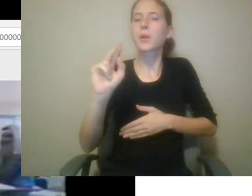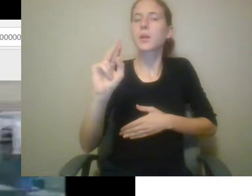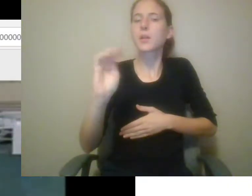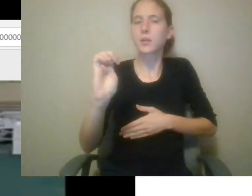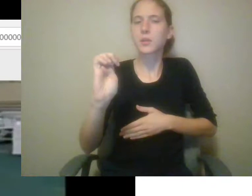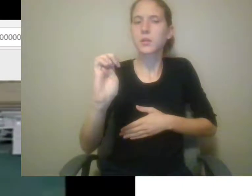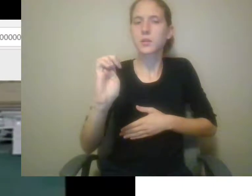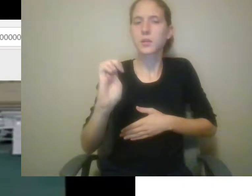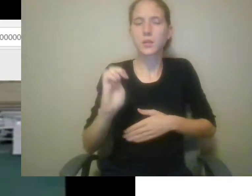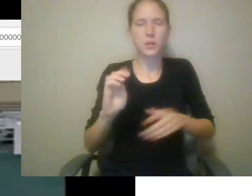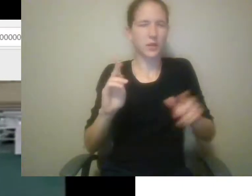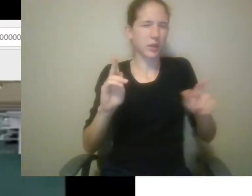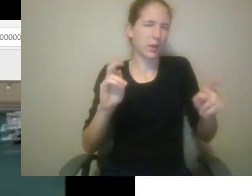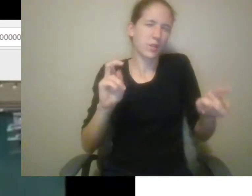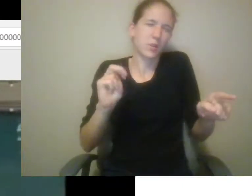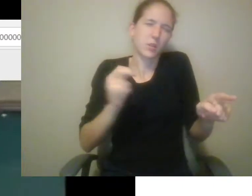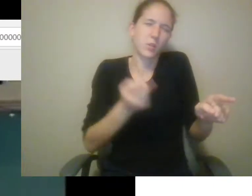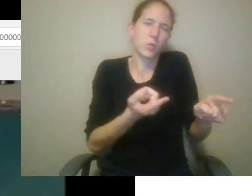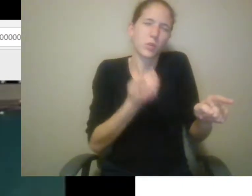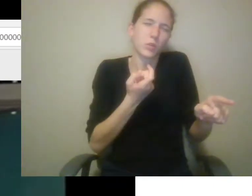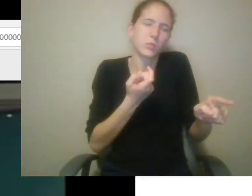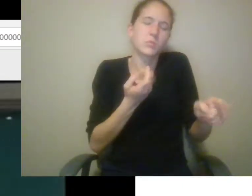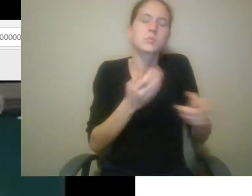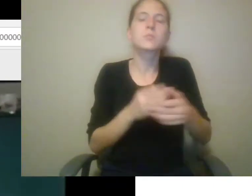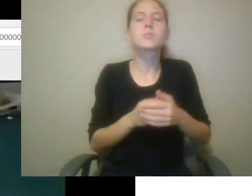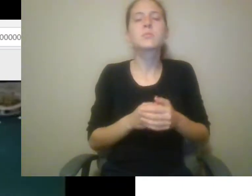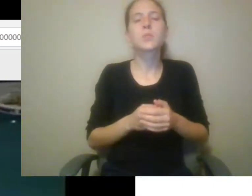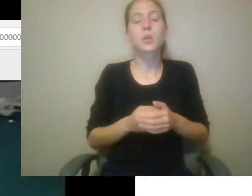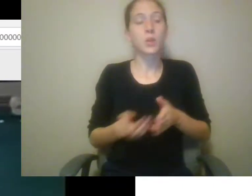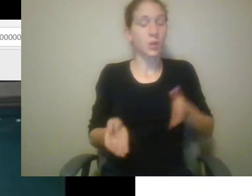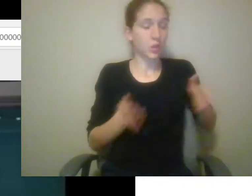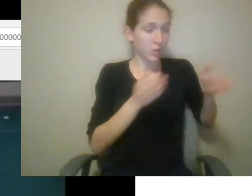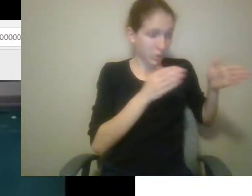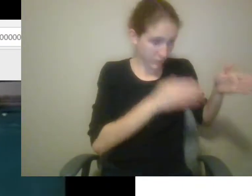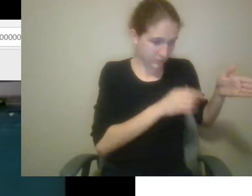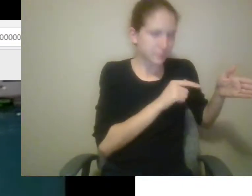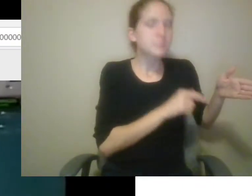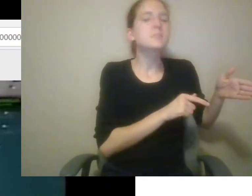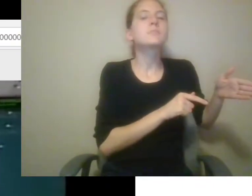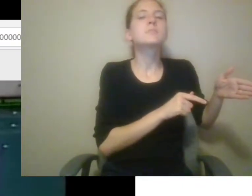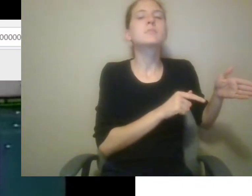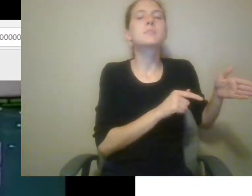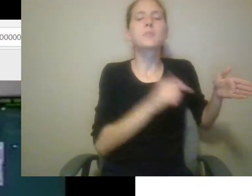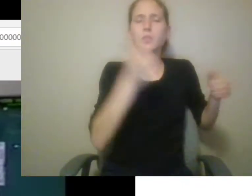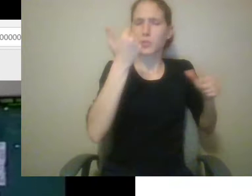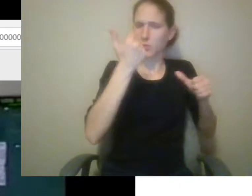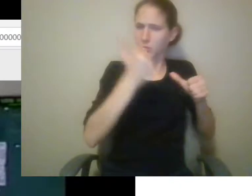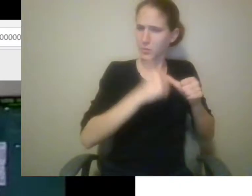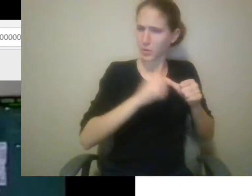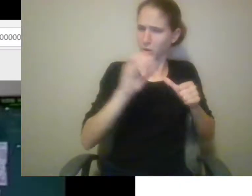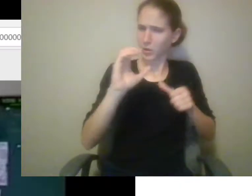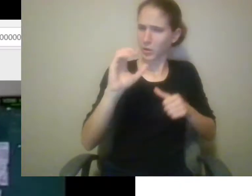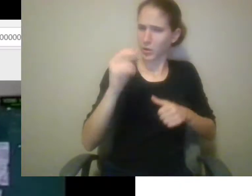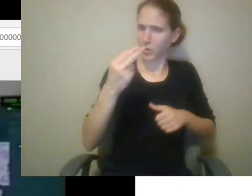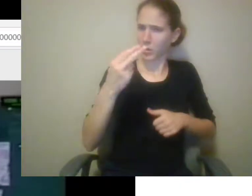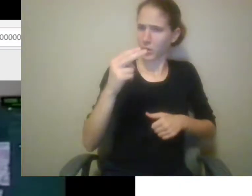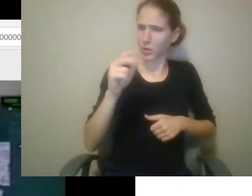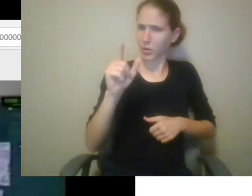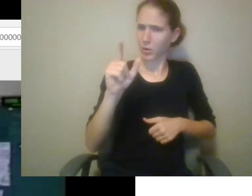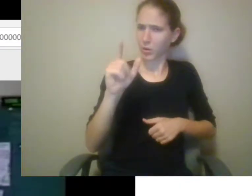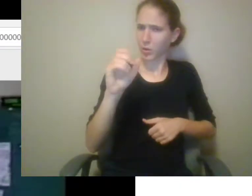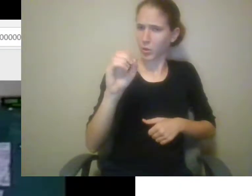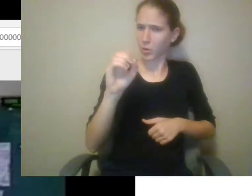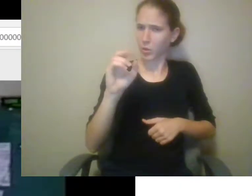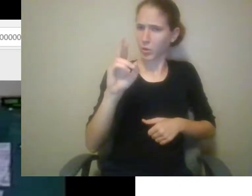Okay, well, let's start off, let's go back to chloroplast first, and then we'll do all that stuff, okay? Chloroplast, real quick. Can somebody give me the job of